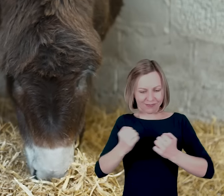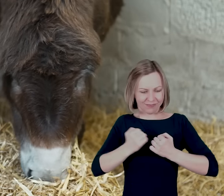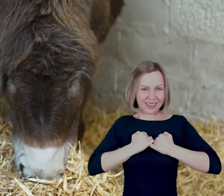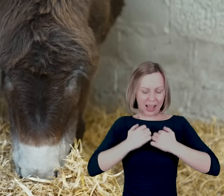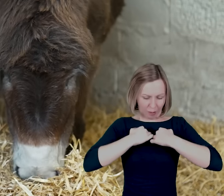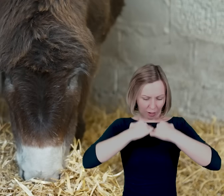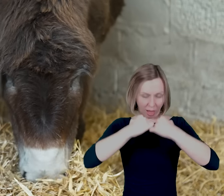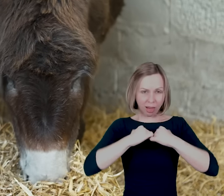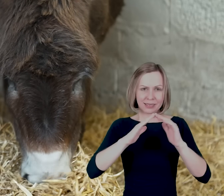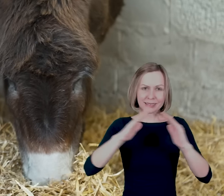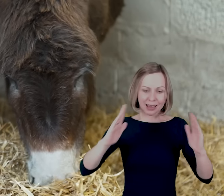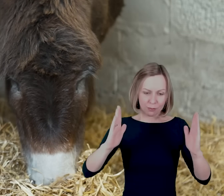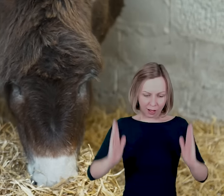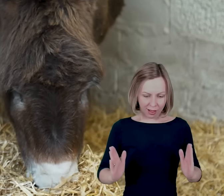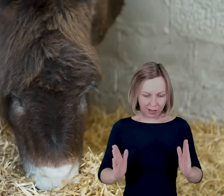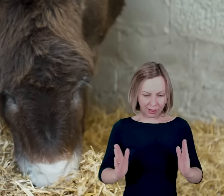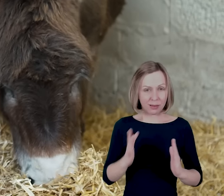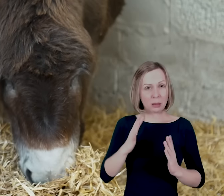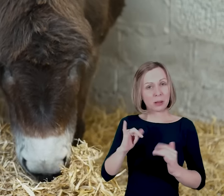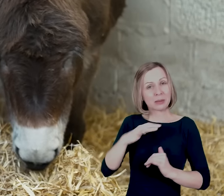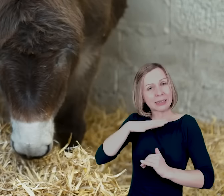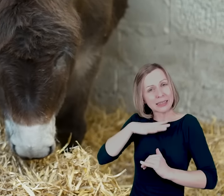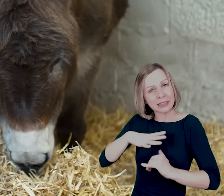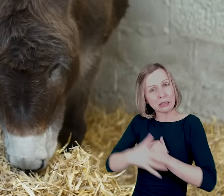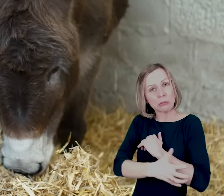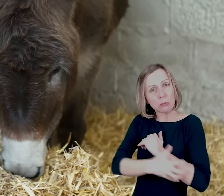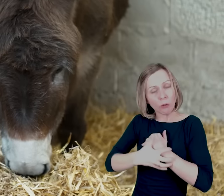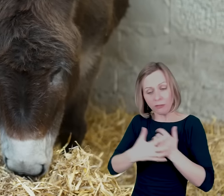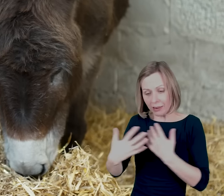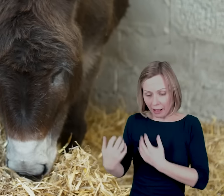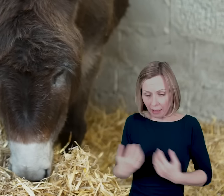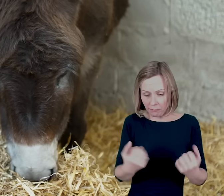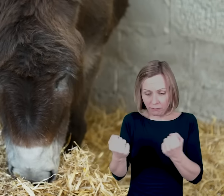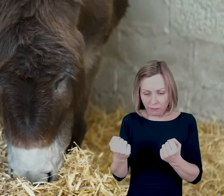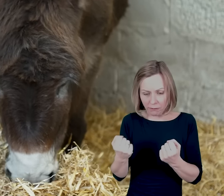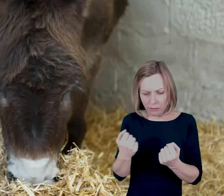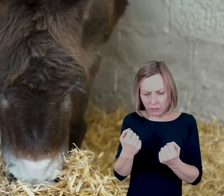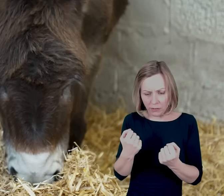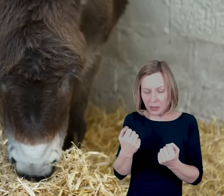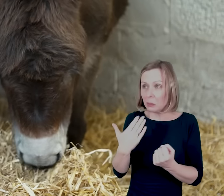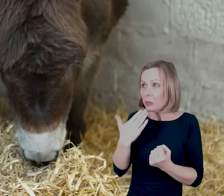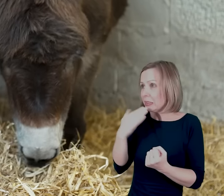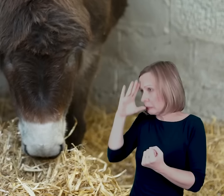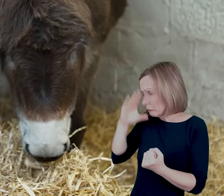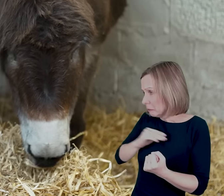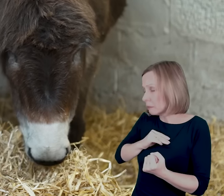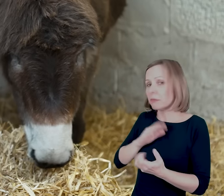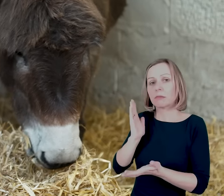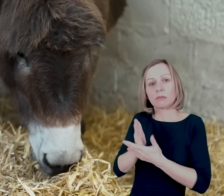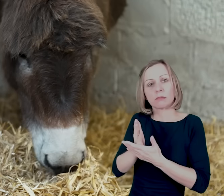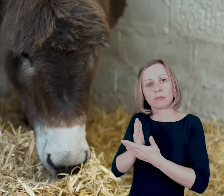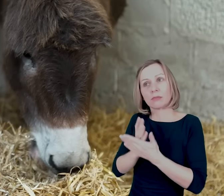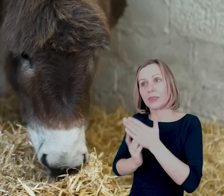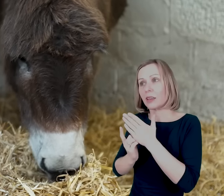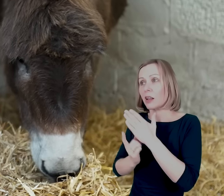lives. In those places of need and poverty, Lord, help us to know that you are Emmanuel,